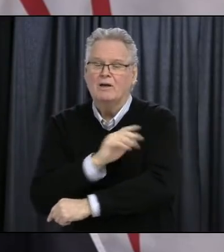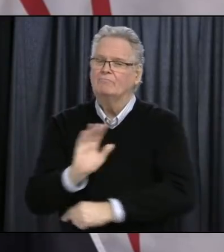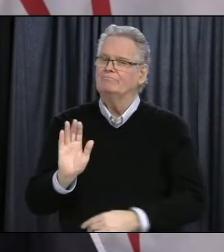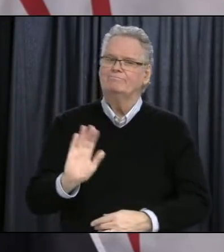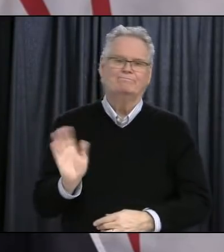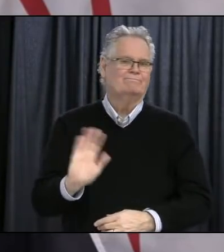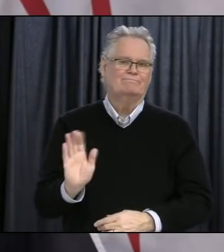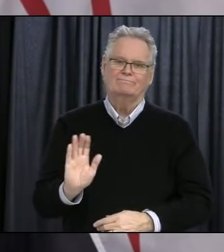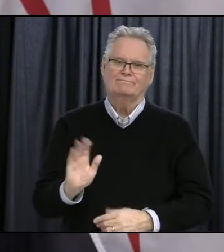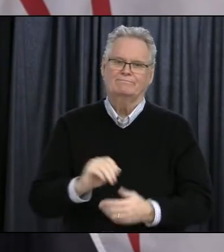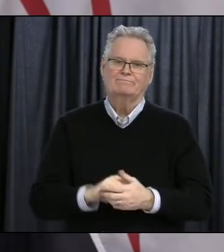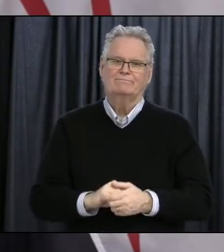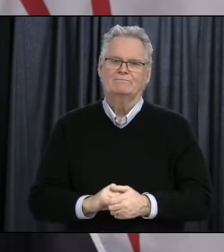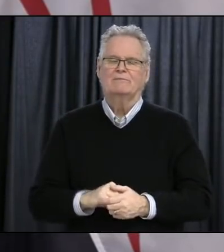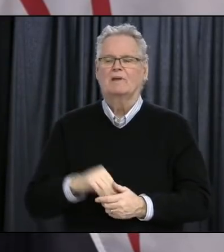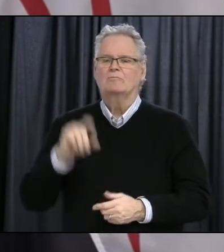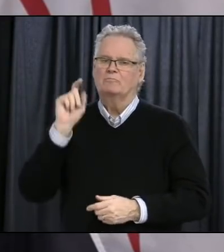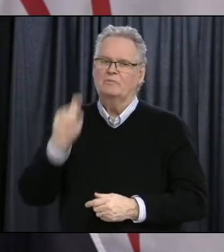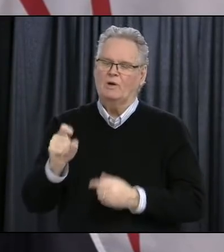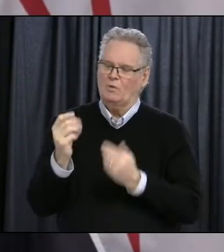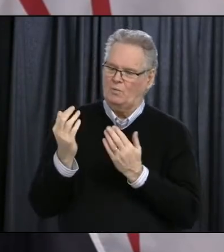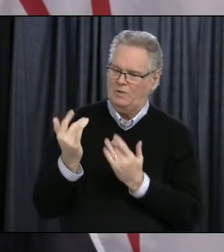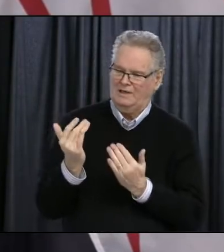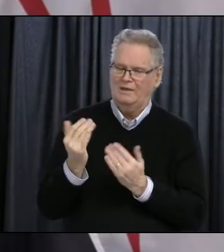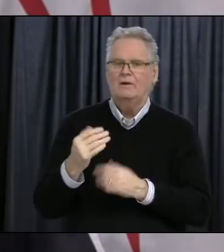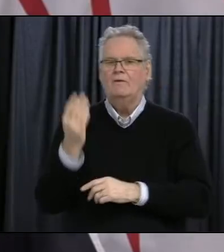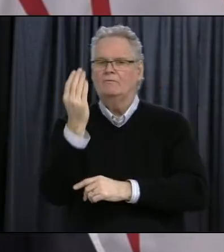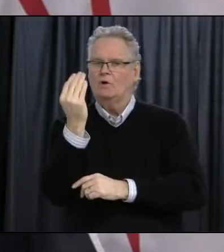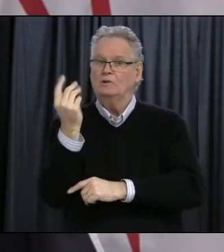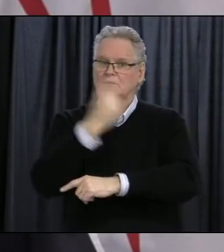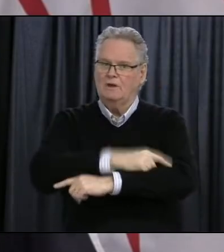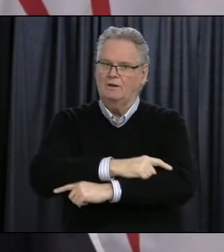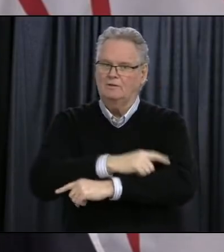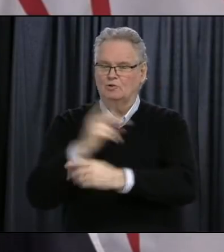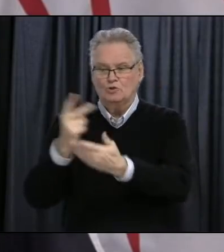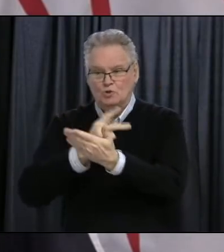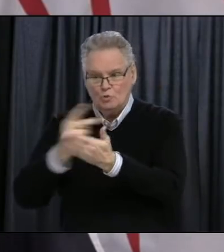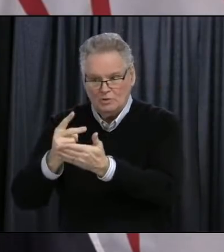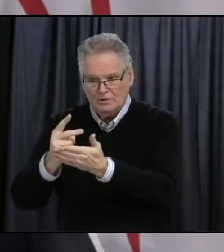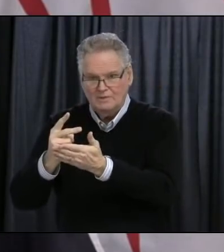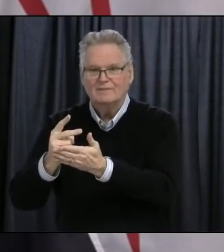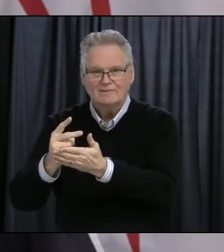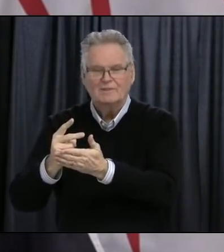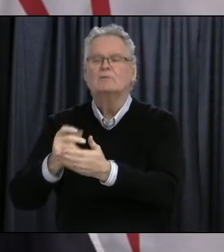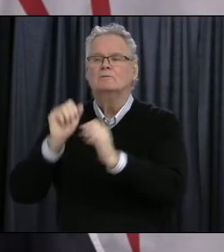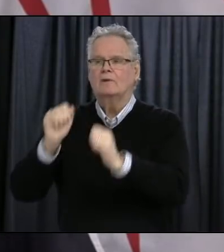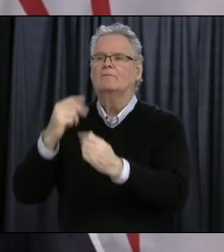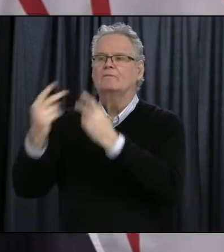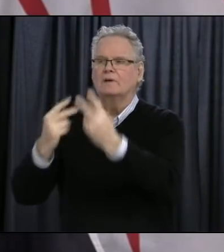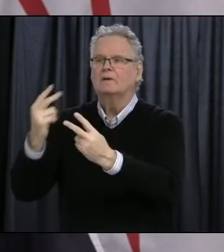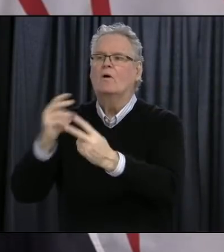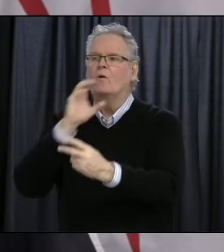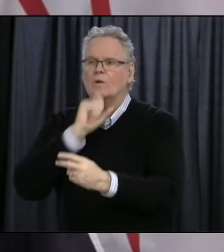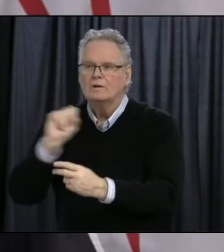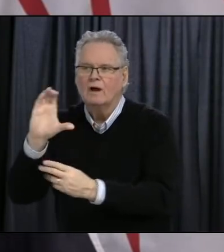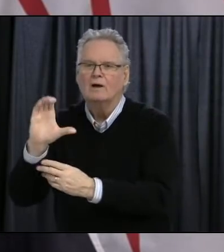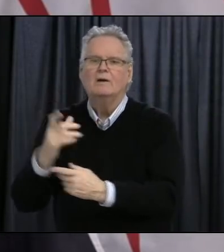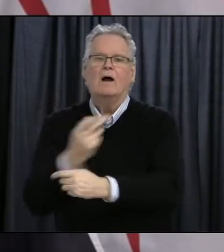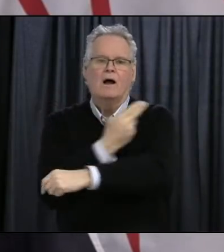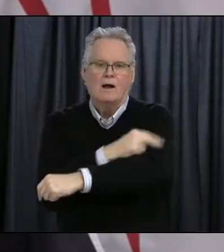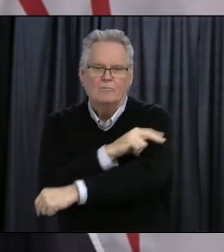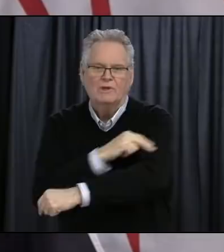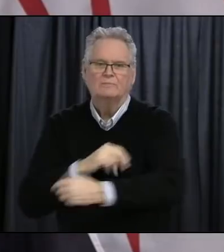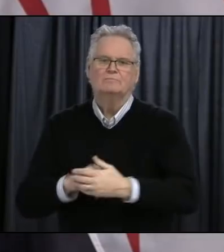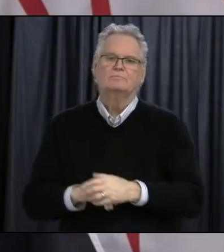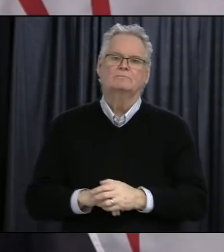after their return home, except for exceptional circumstances such as end-of-life visitation. They must not attend gatherings such